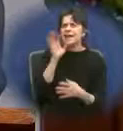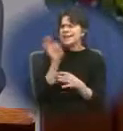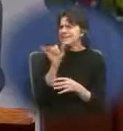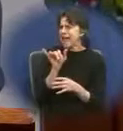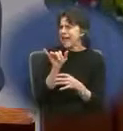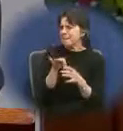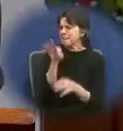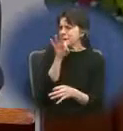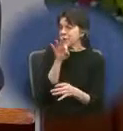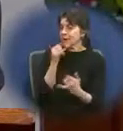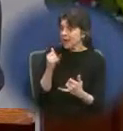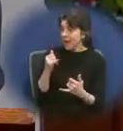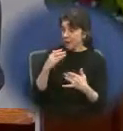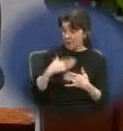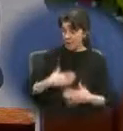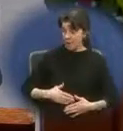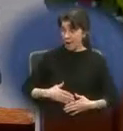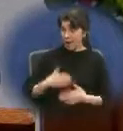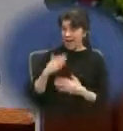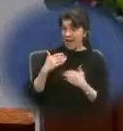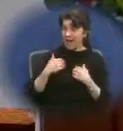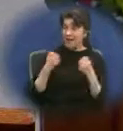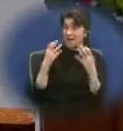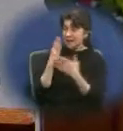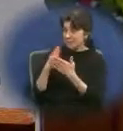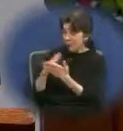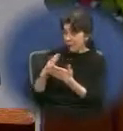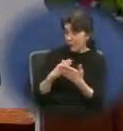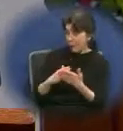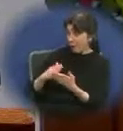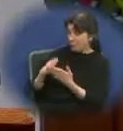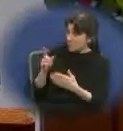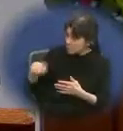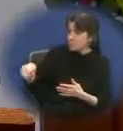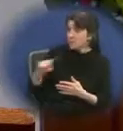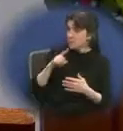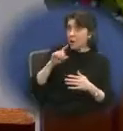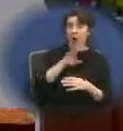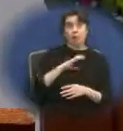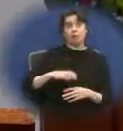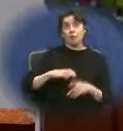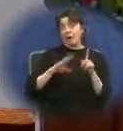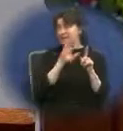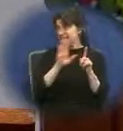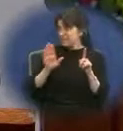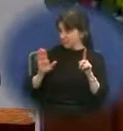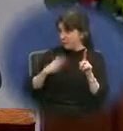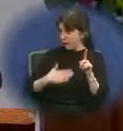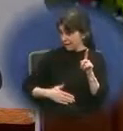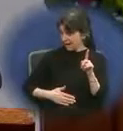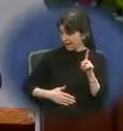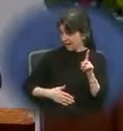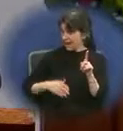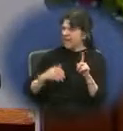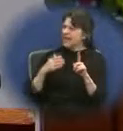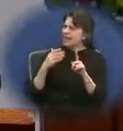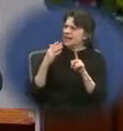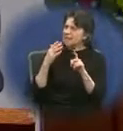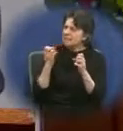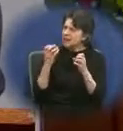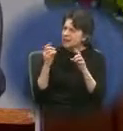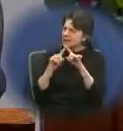but many. You are Christ's body, and individually parts of it. The word of the